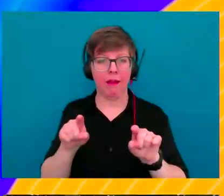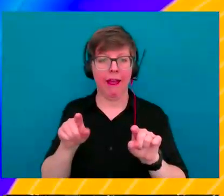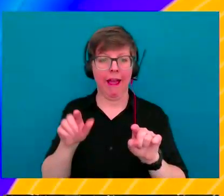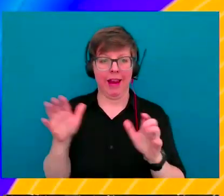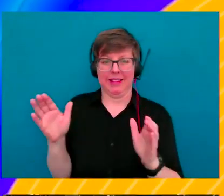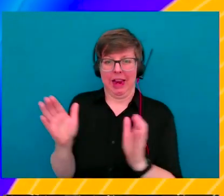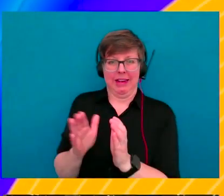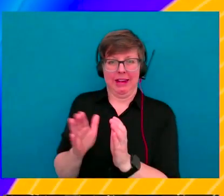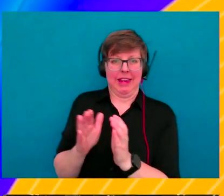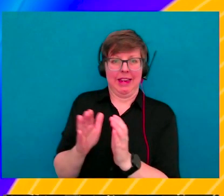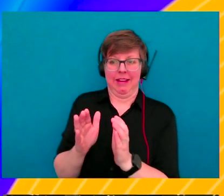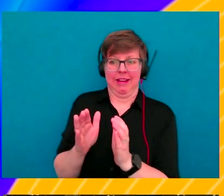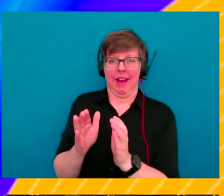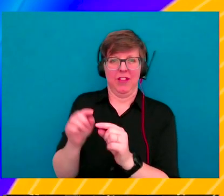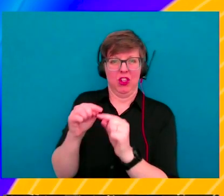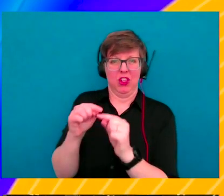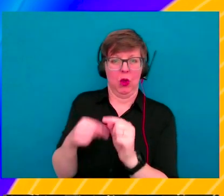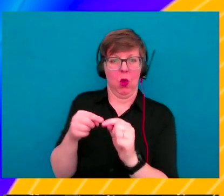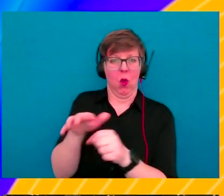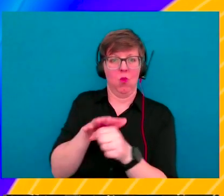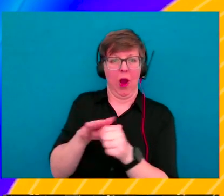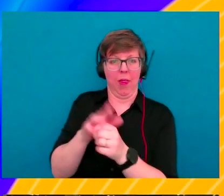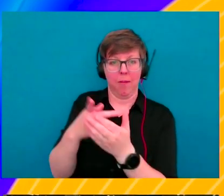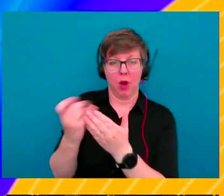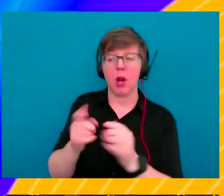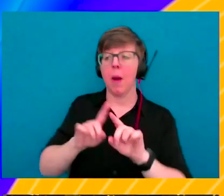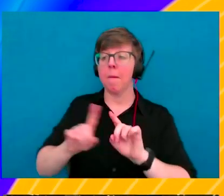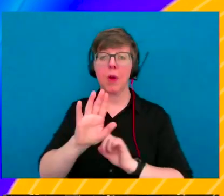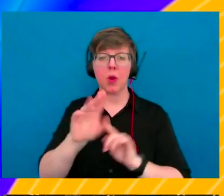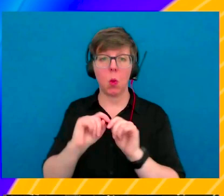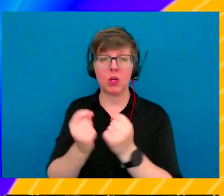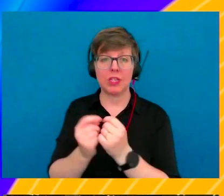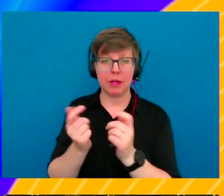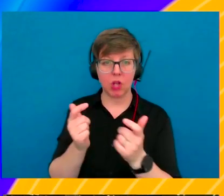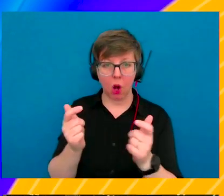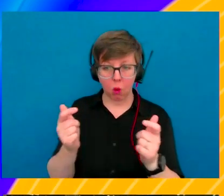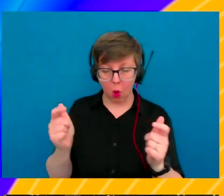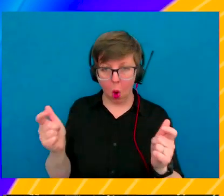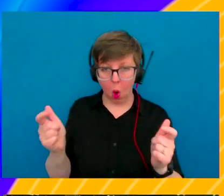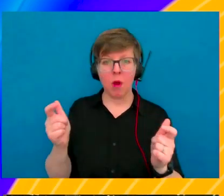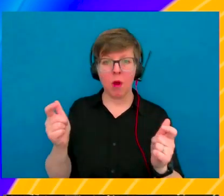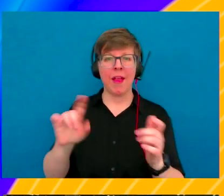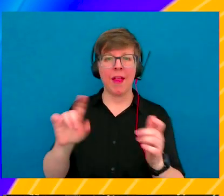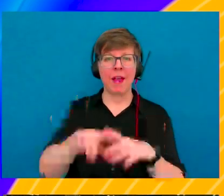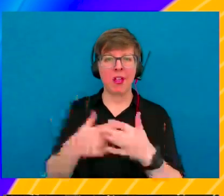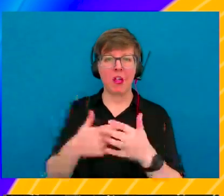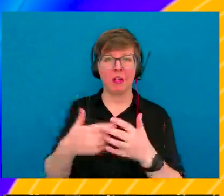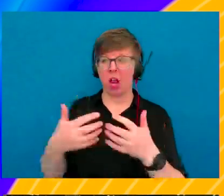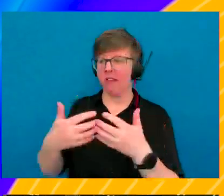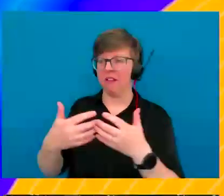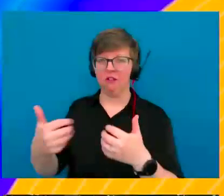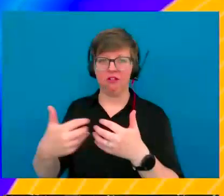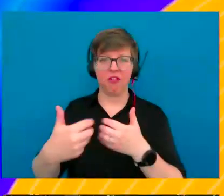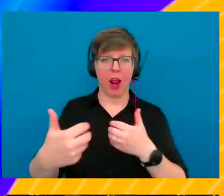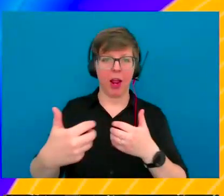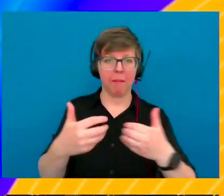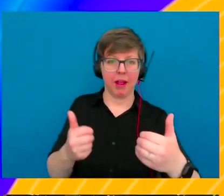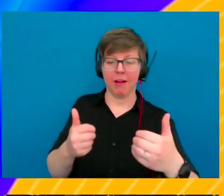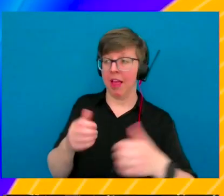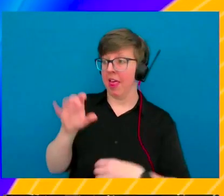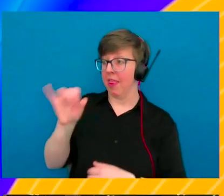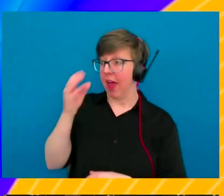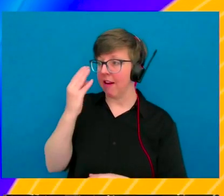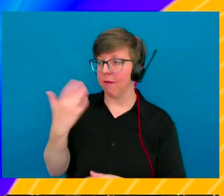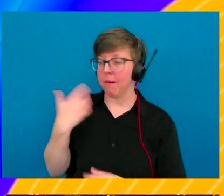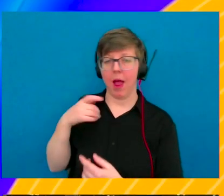as your projects grow and your teams grow, that starts to fragment, and it's really hard to like, oh, this bit of information I got to go to this CI